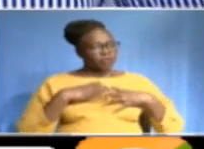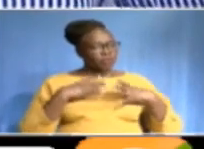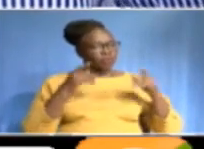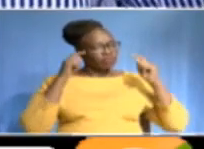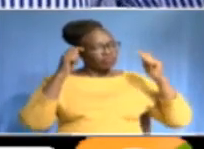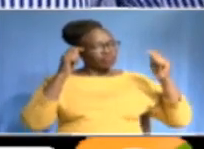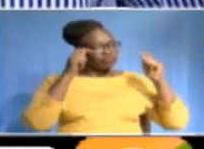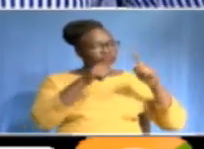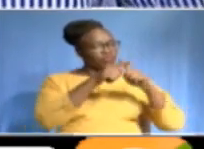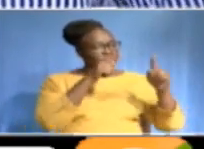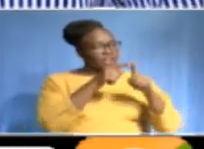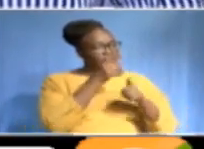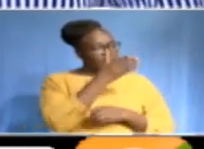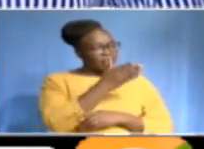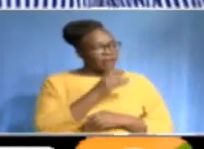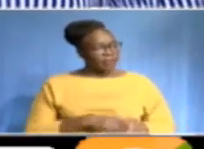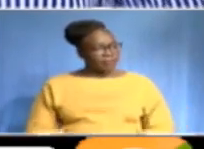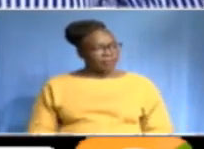witnessed?